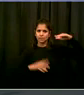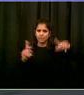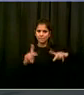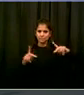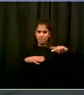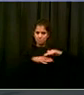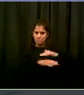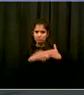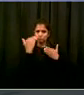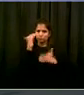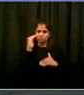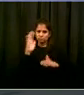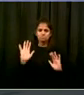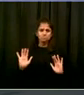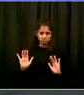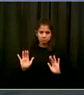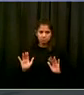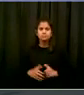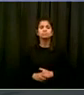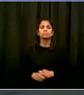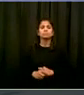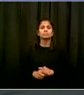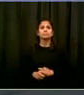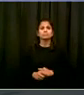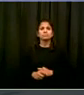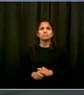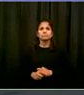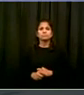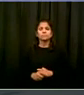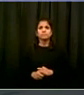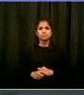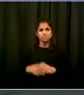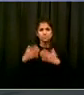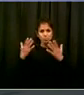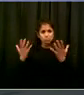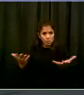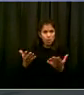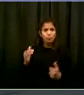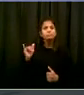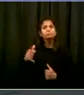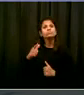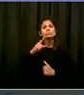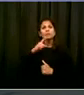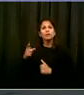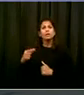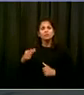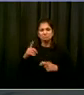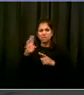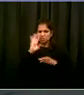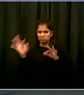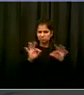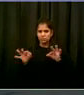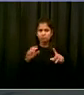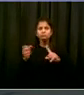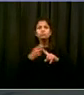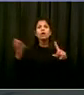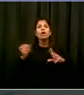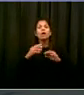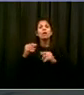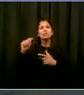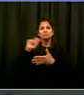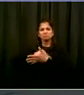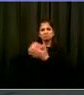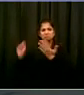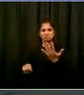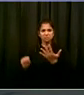up to 50% capacity in the yellow zones. Now, people obviously want to get as much detail as possible.